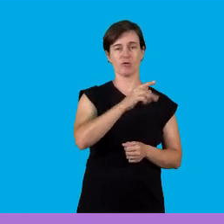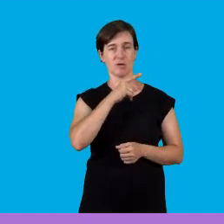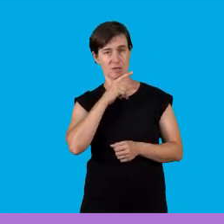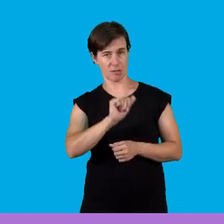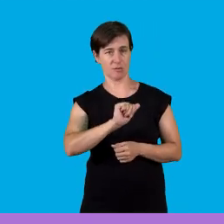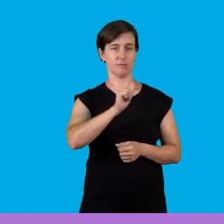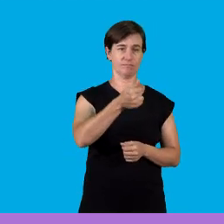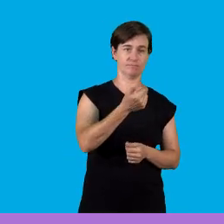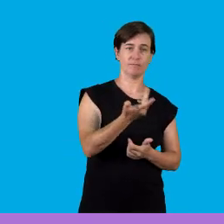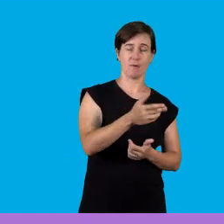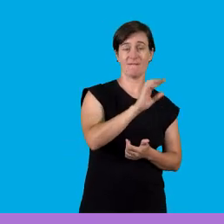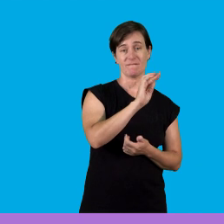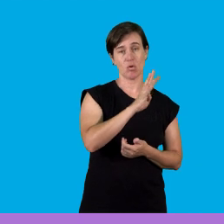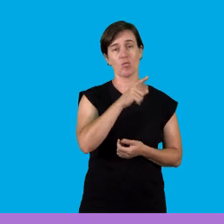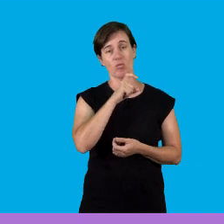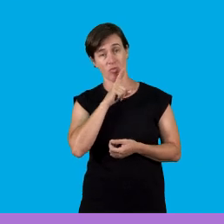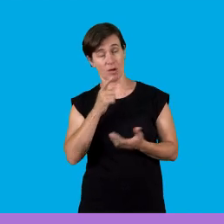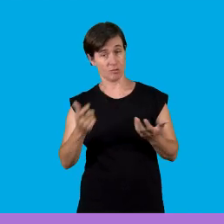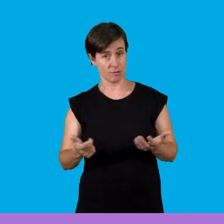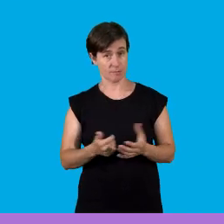2,000, 3,000,